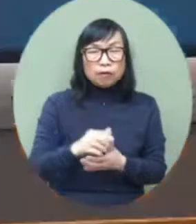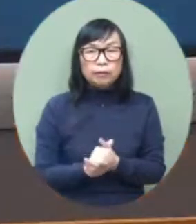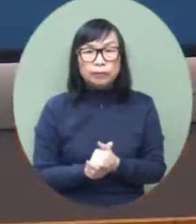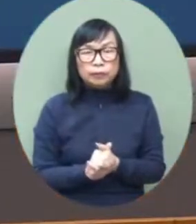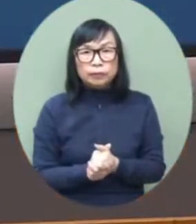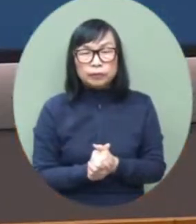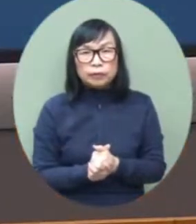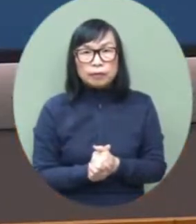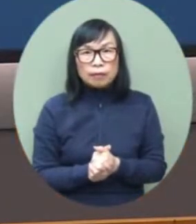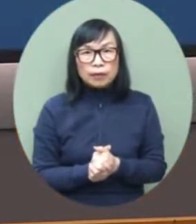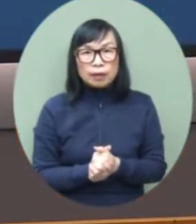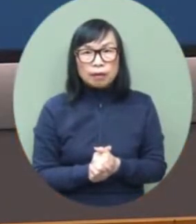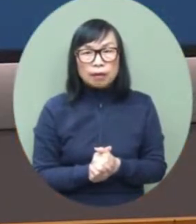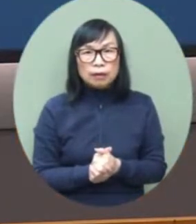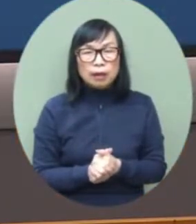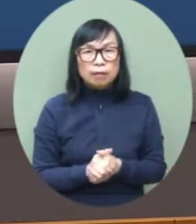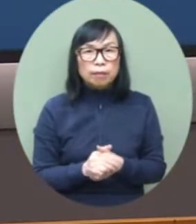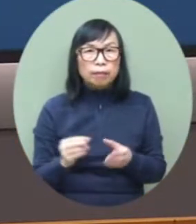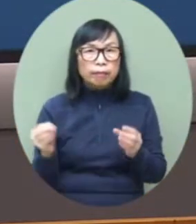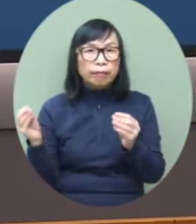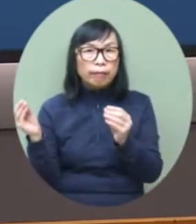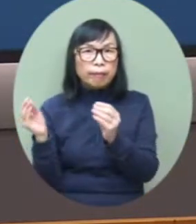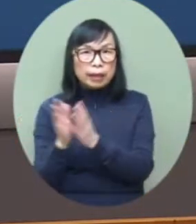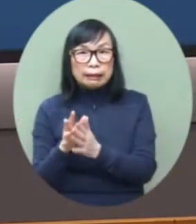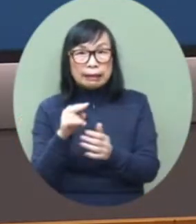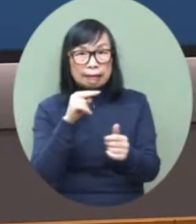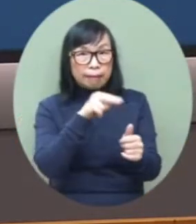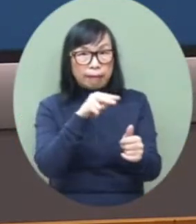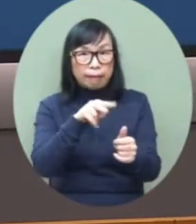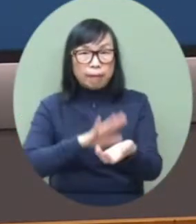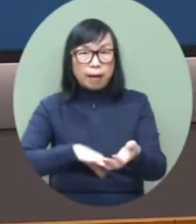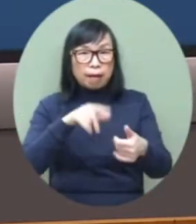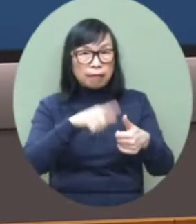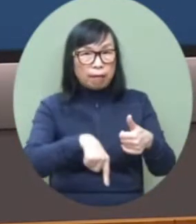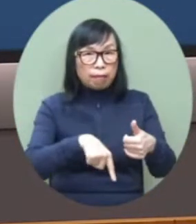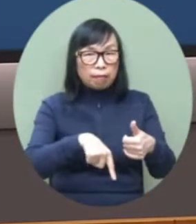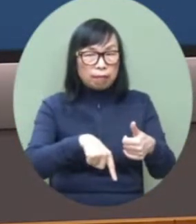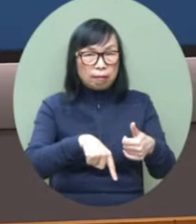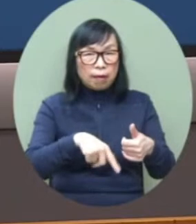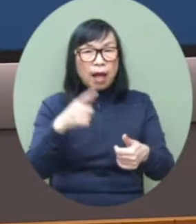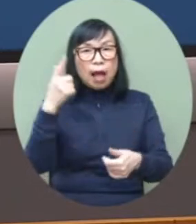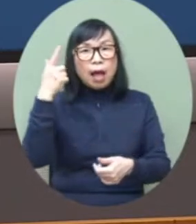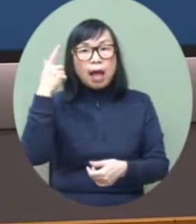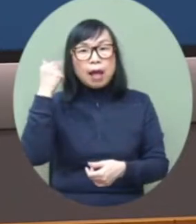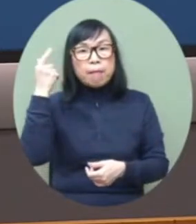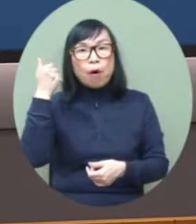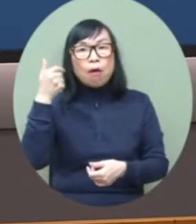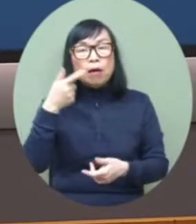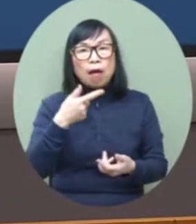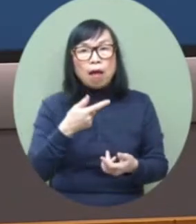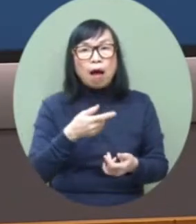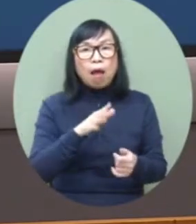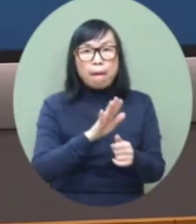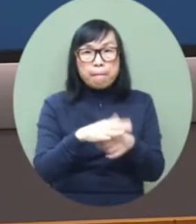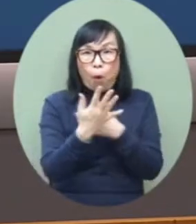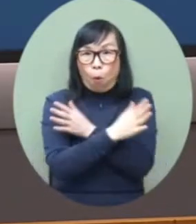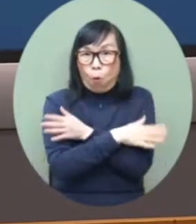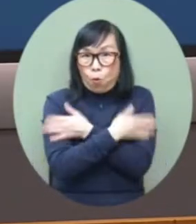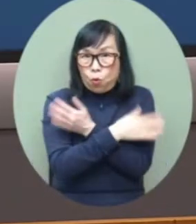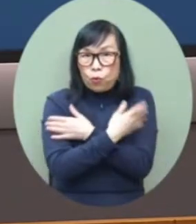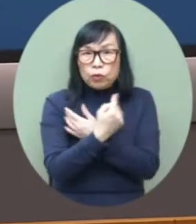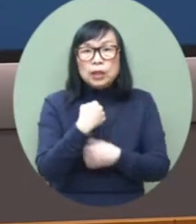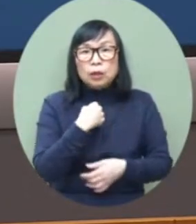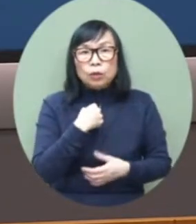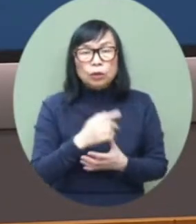We have observed this situation, and we will keep an eye on these patients. We'll make sure that